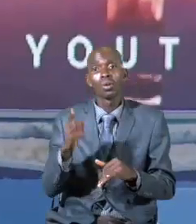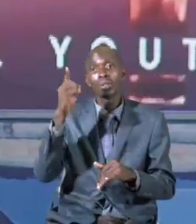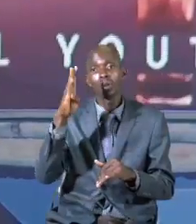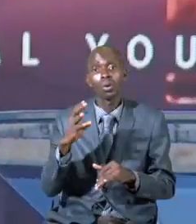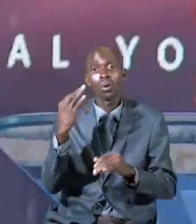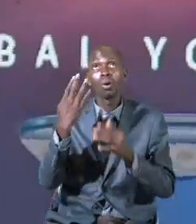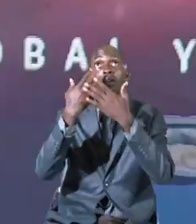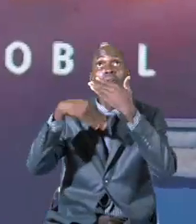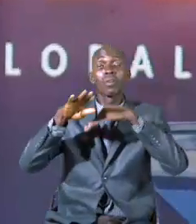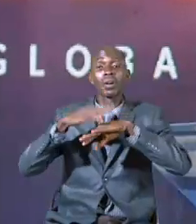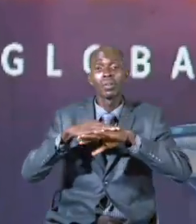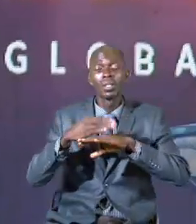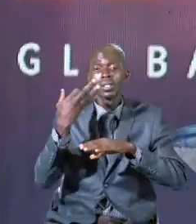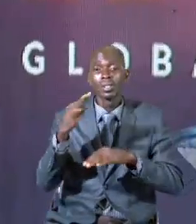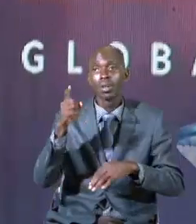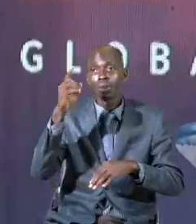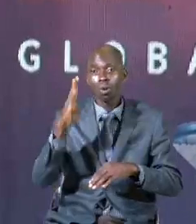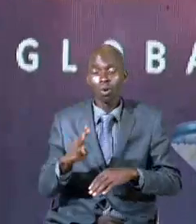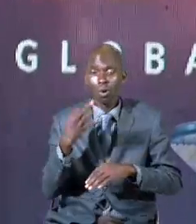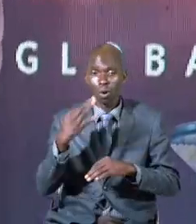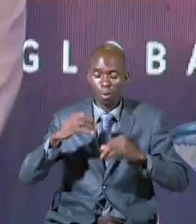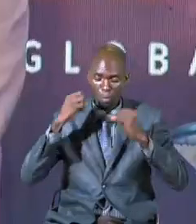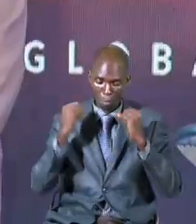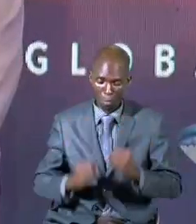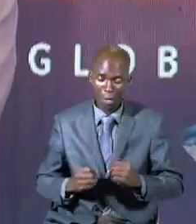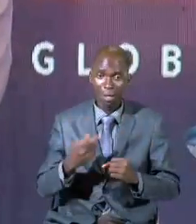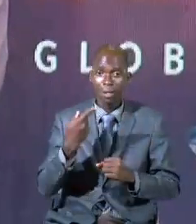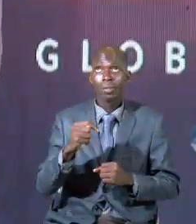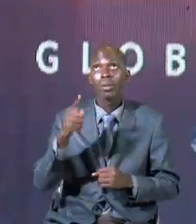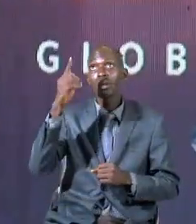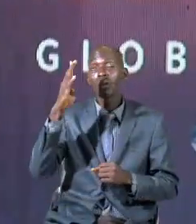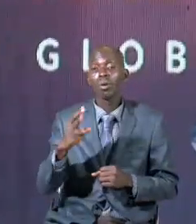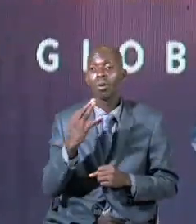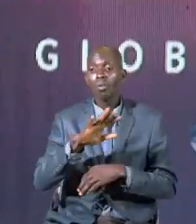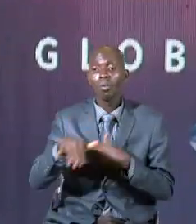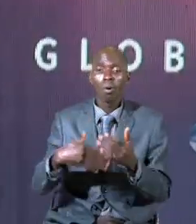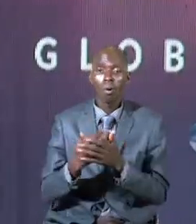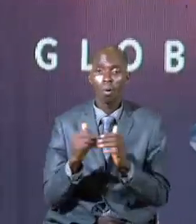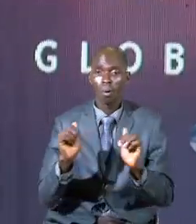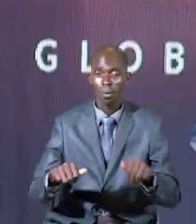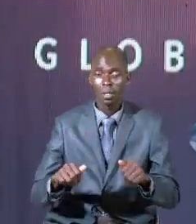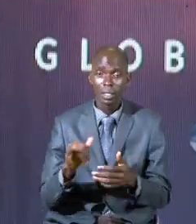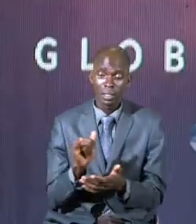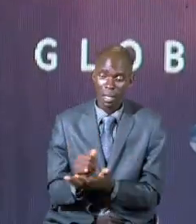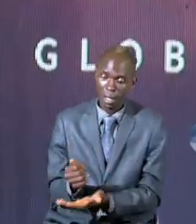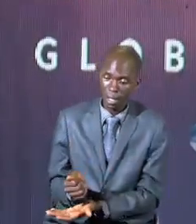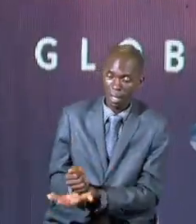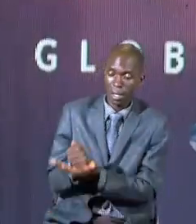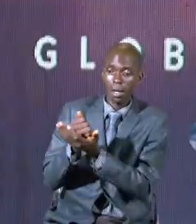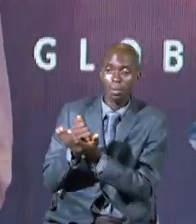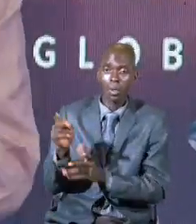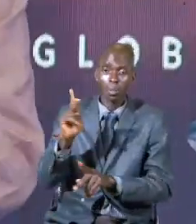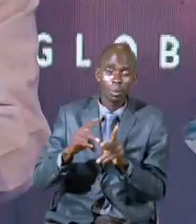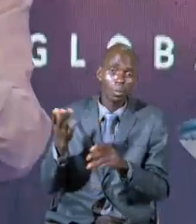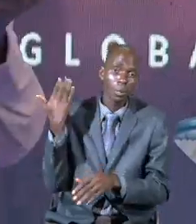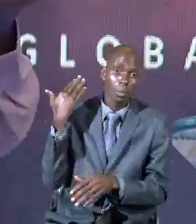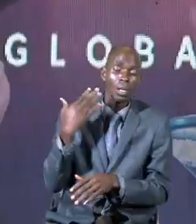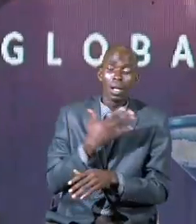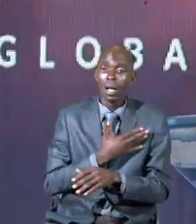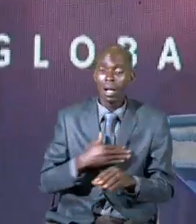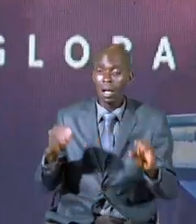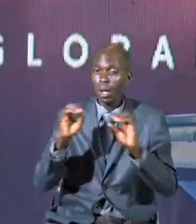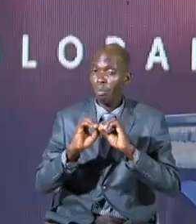God of all possibilities, that helped them and nothing could stop them,